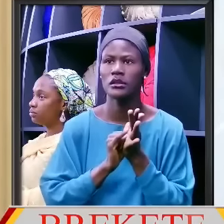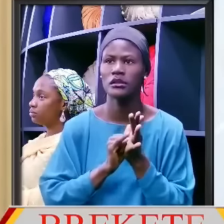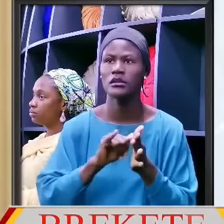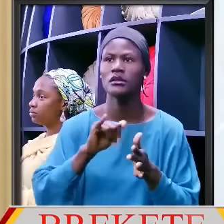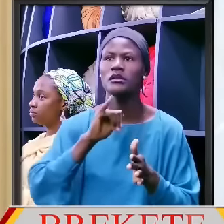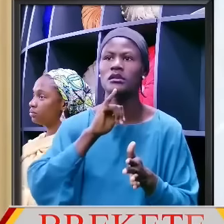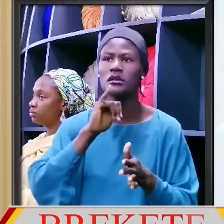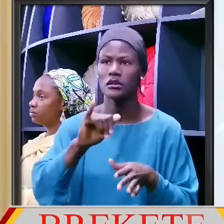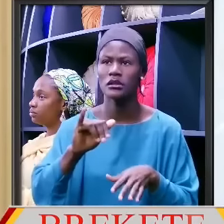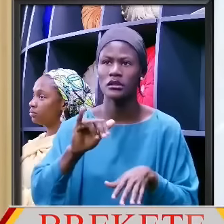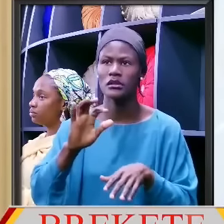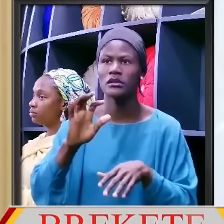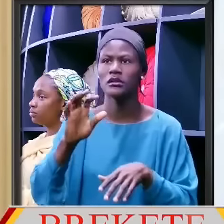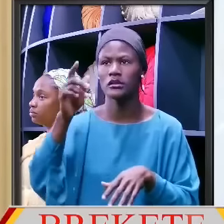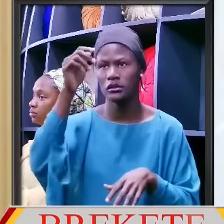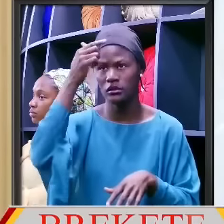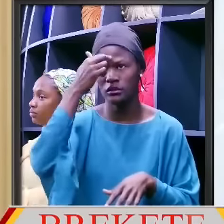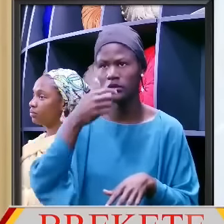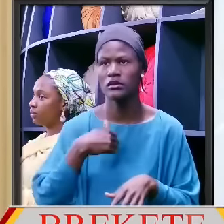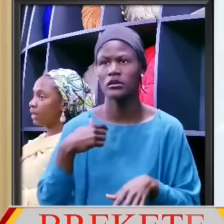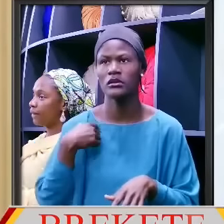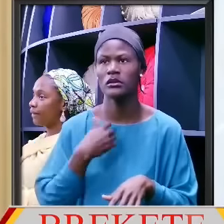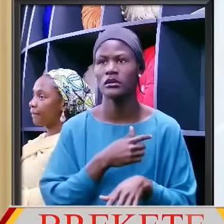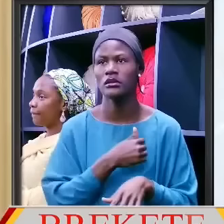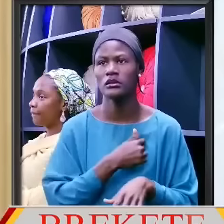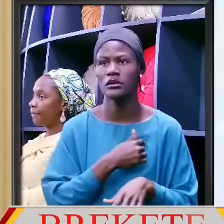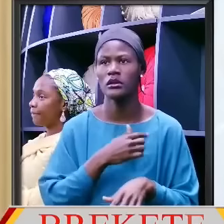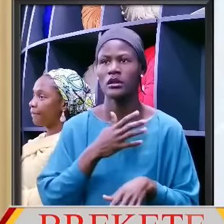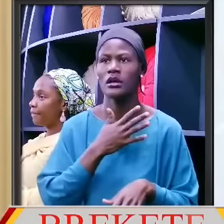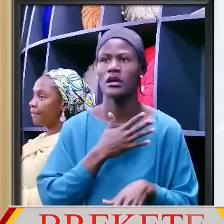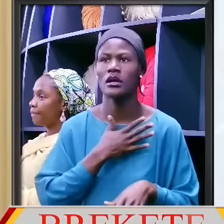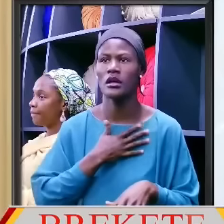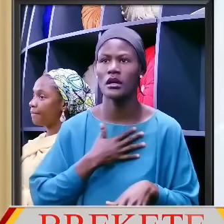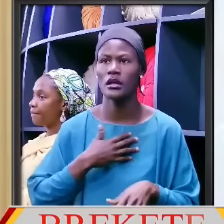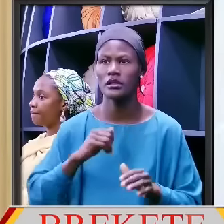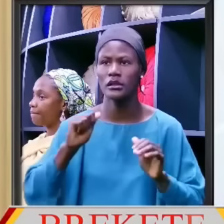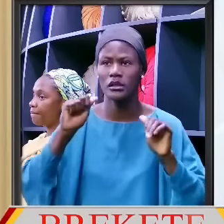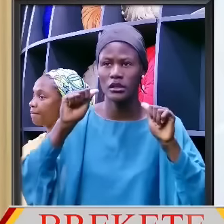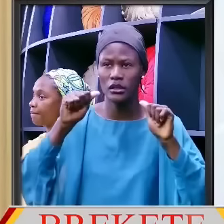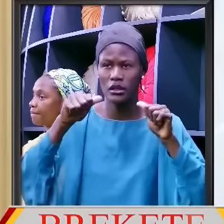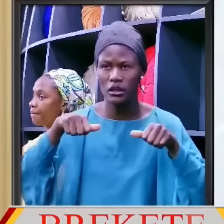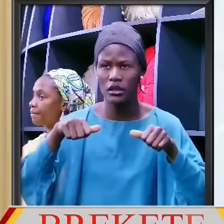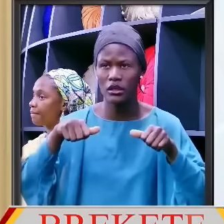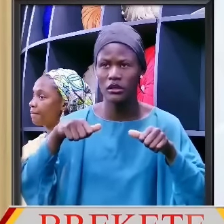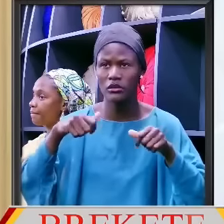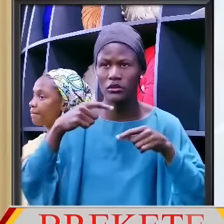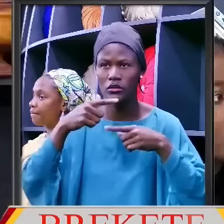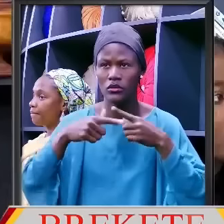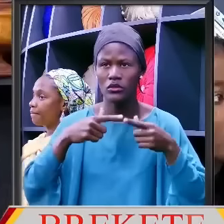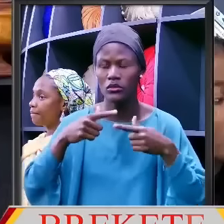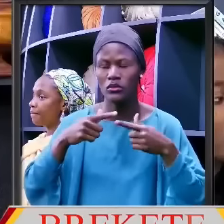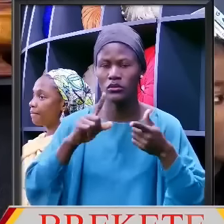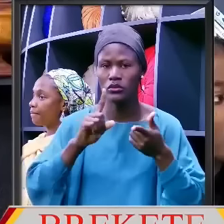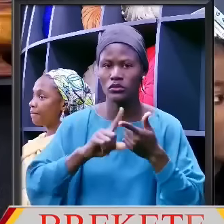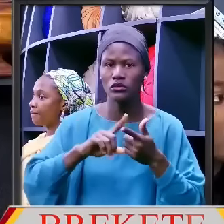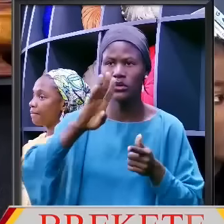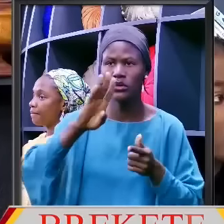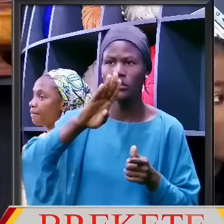na Catholic he be. And yes, and he get access to the bishop.